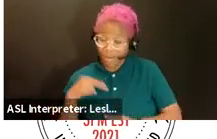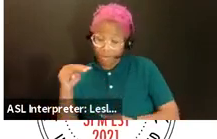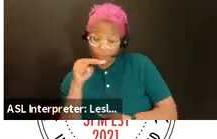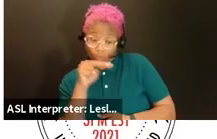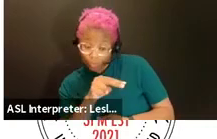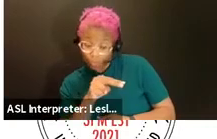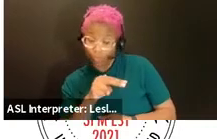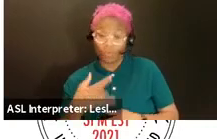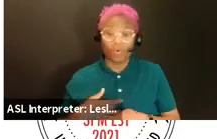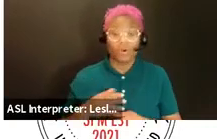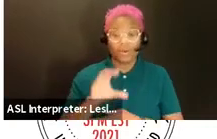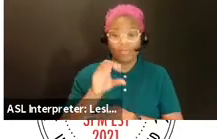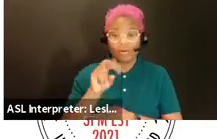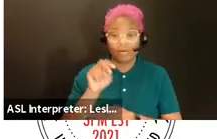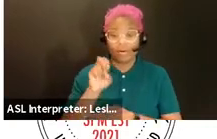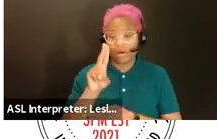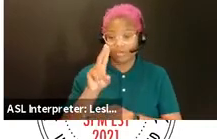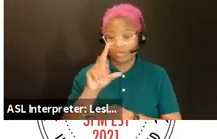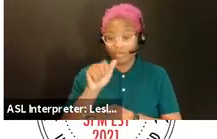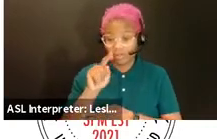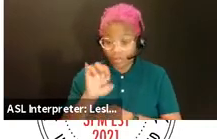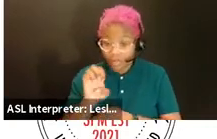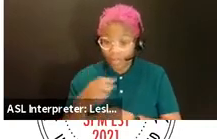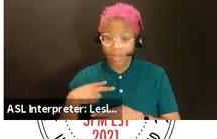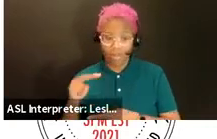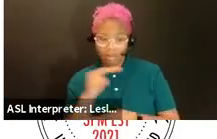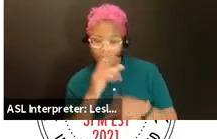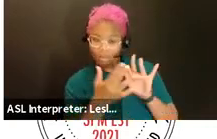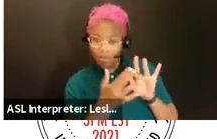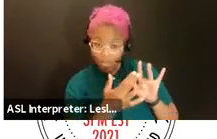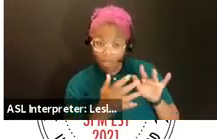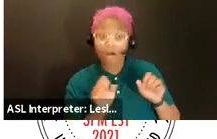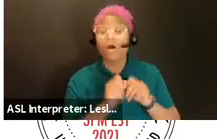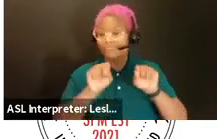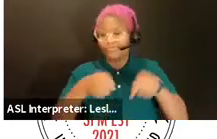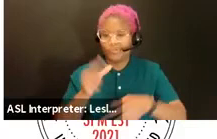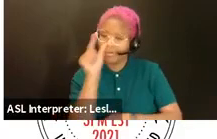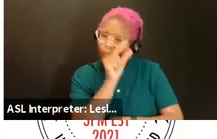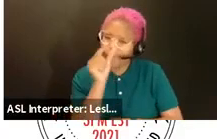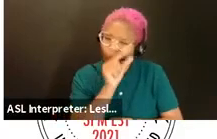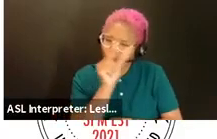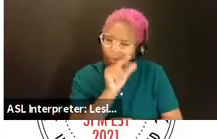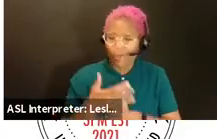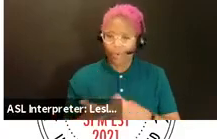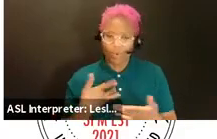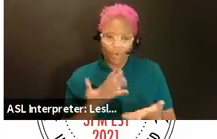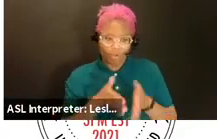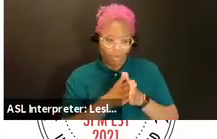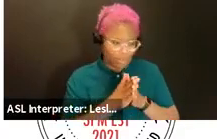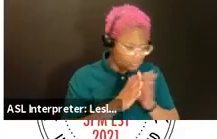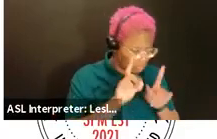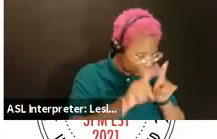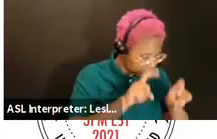website. The best way to find that information is you just Google national interest exception and the name of the